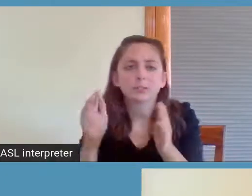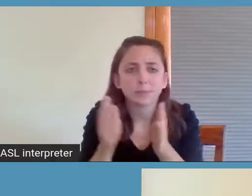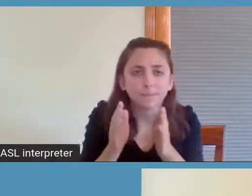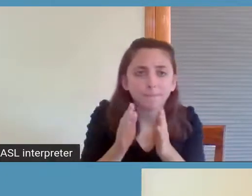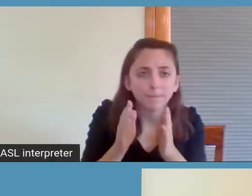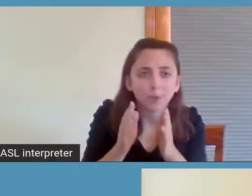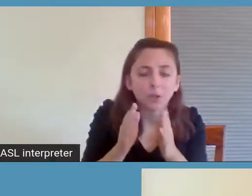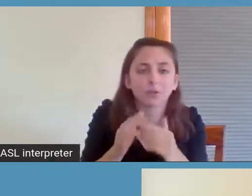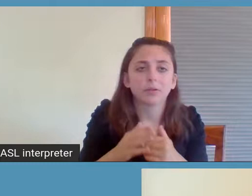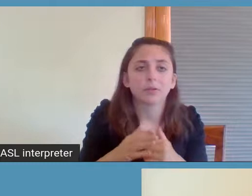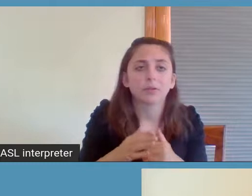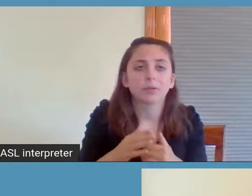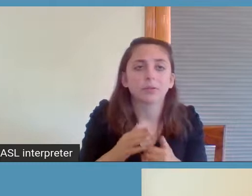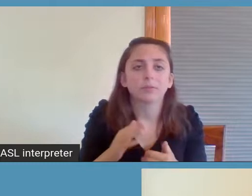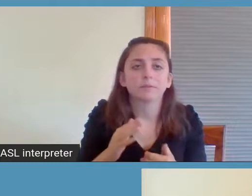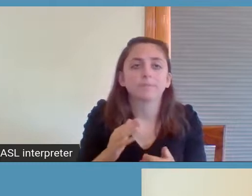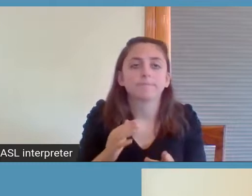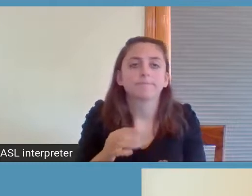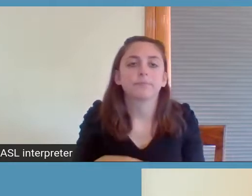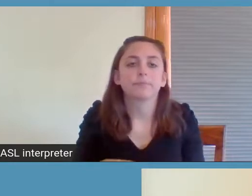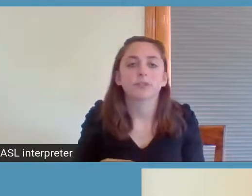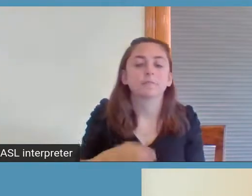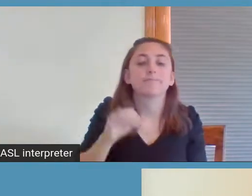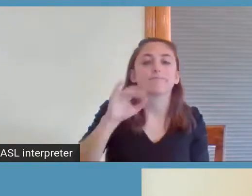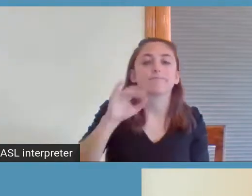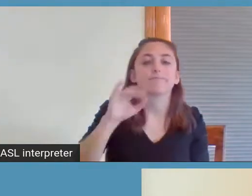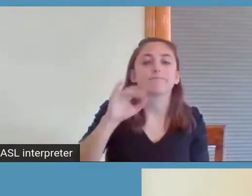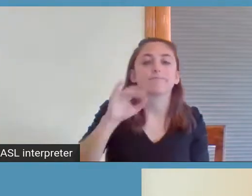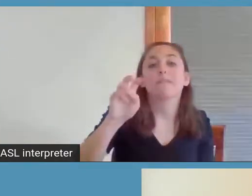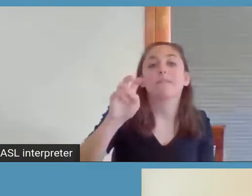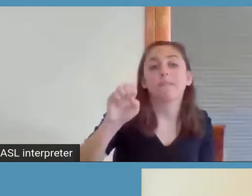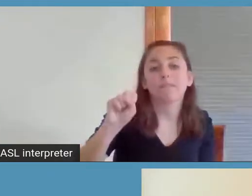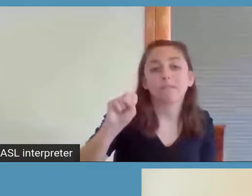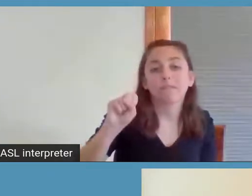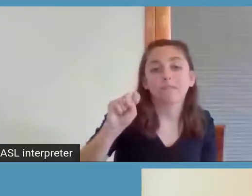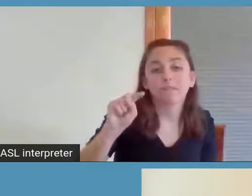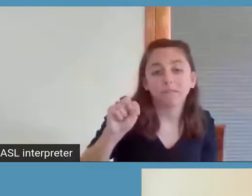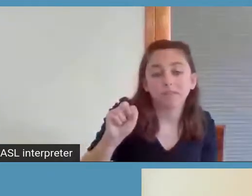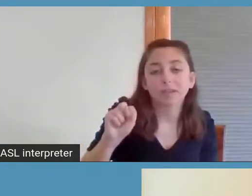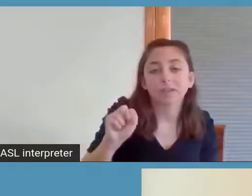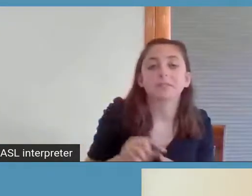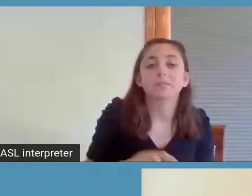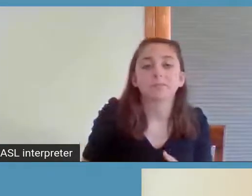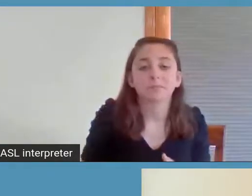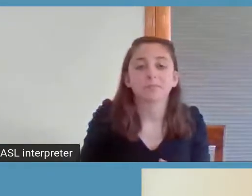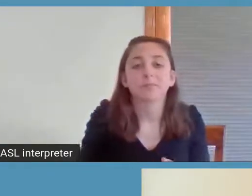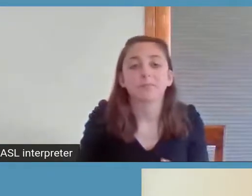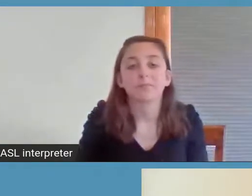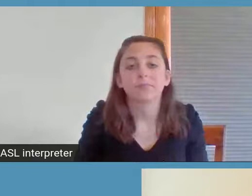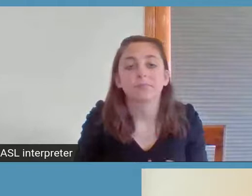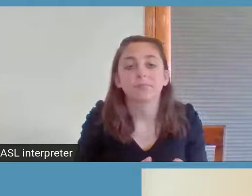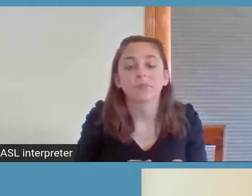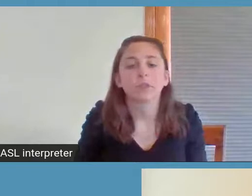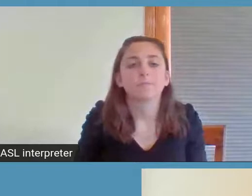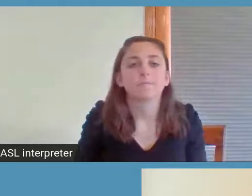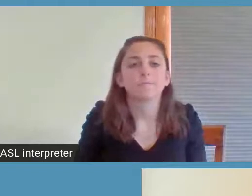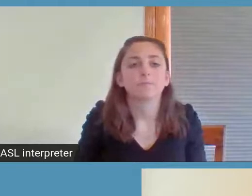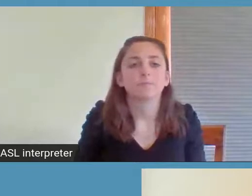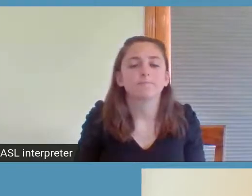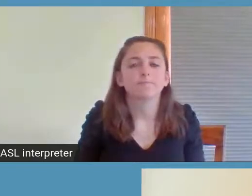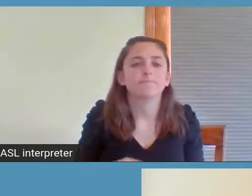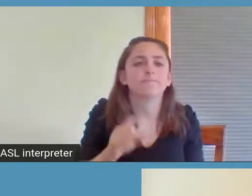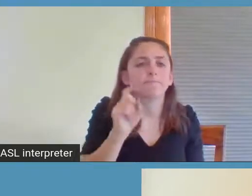start investing, just like you would invest in a social media person to handle promotions and marketing, is to start looking at